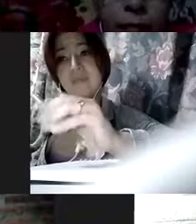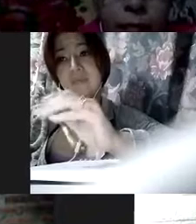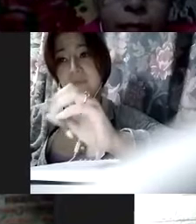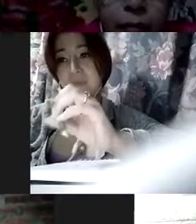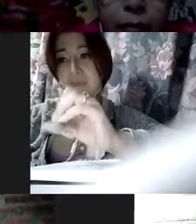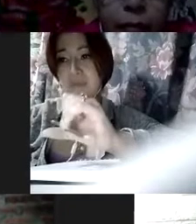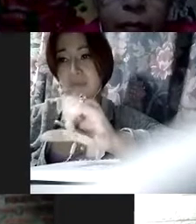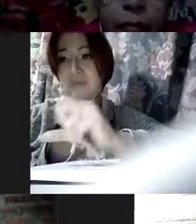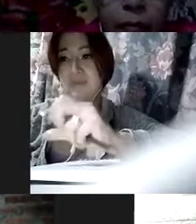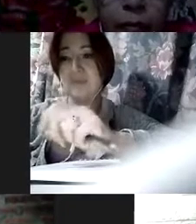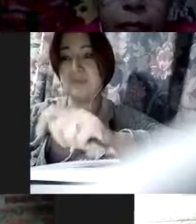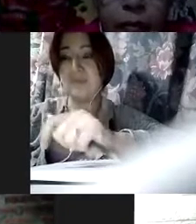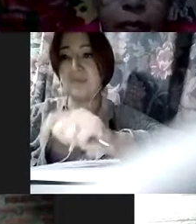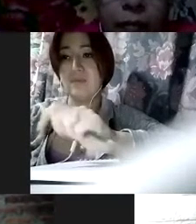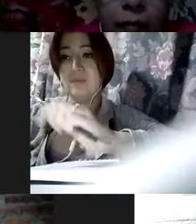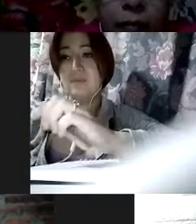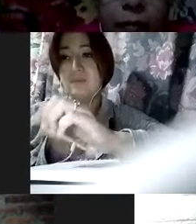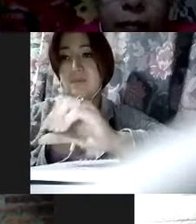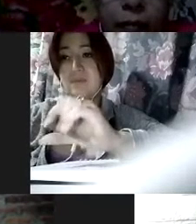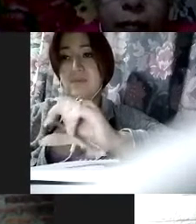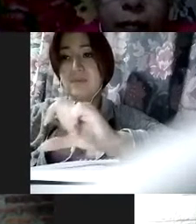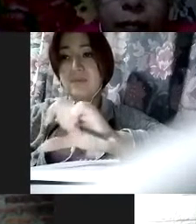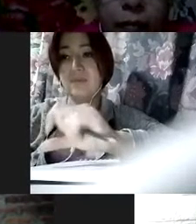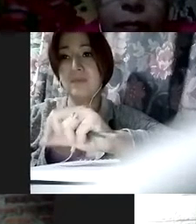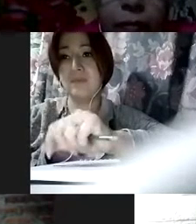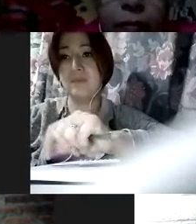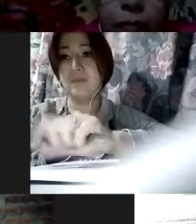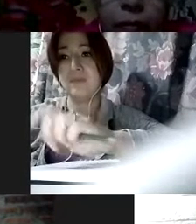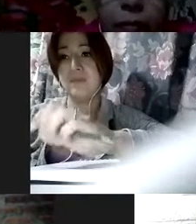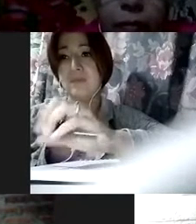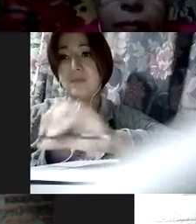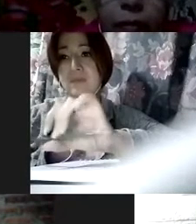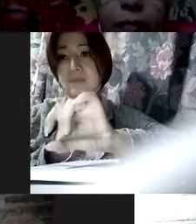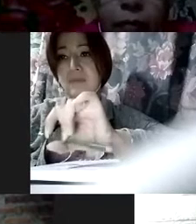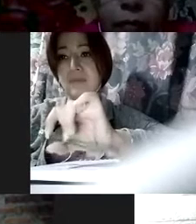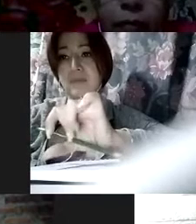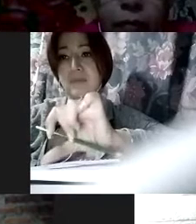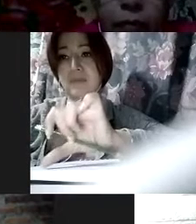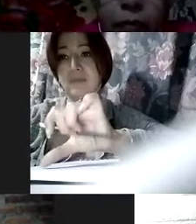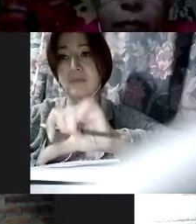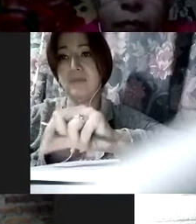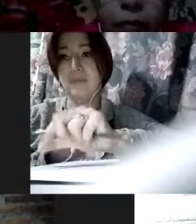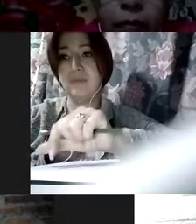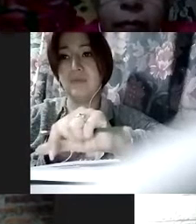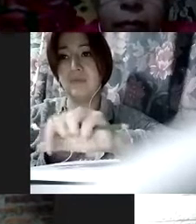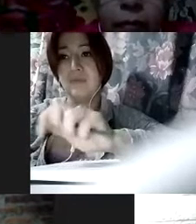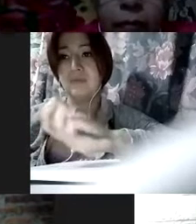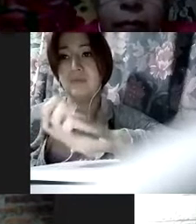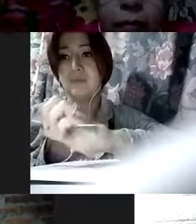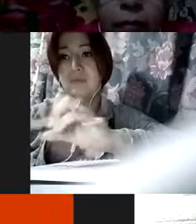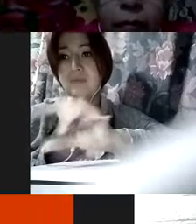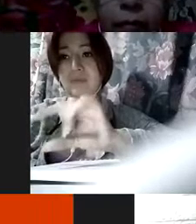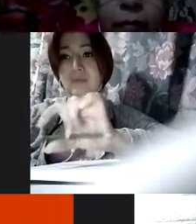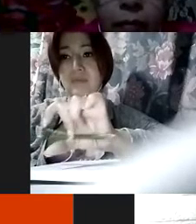down because he's doing it in this moment, right? And Carlos is